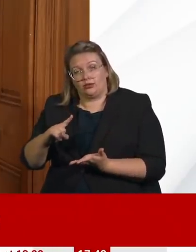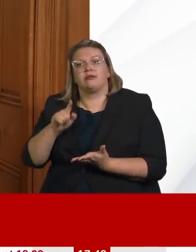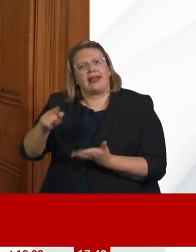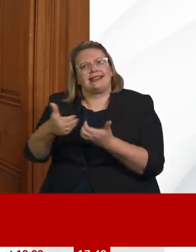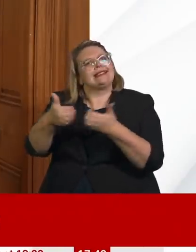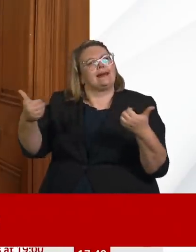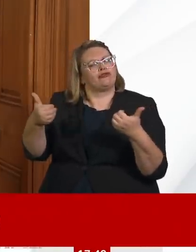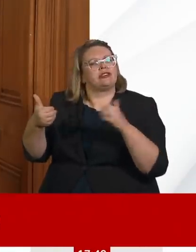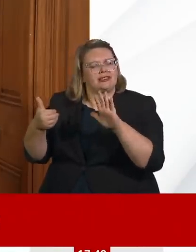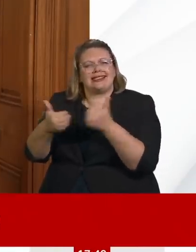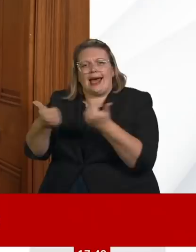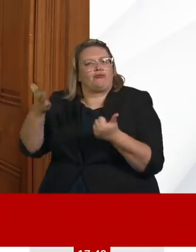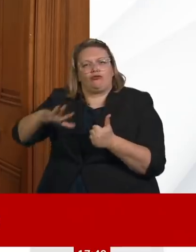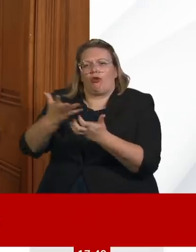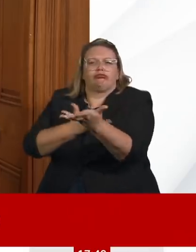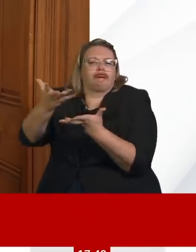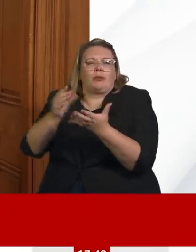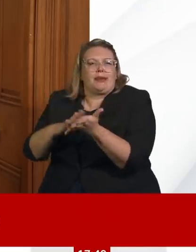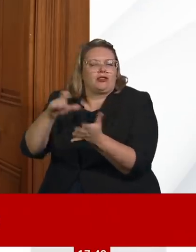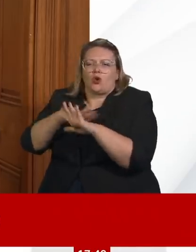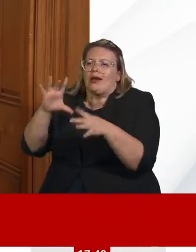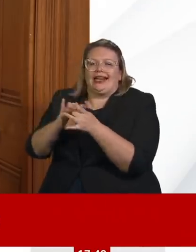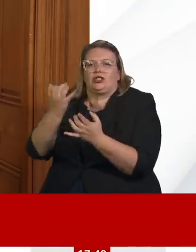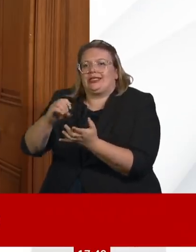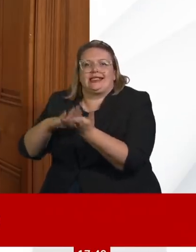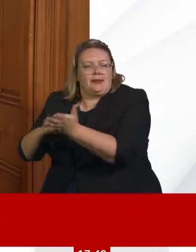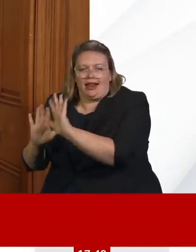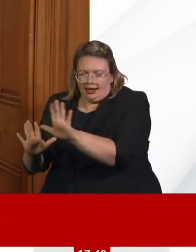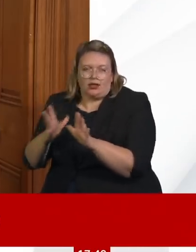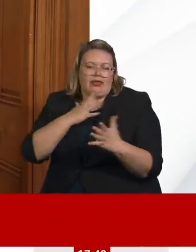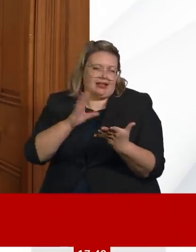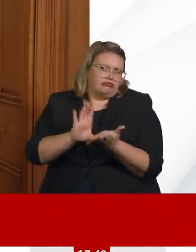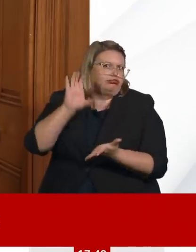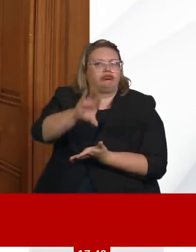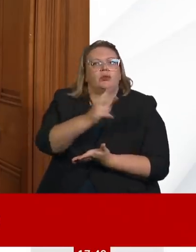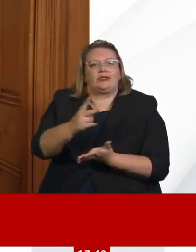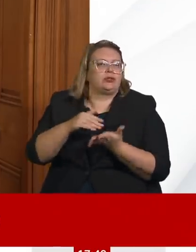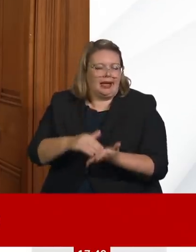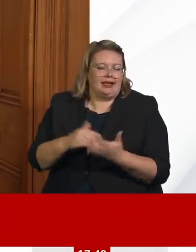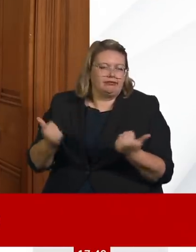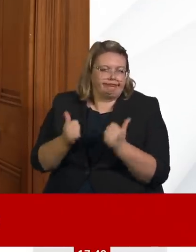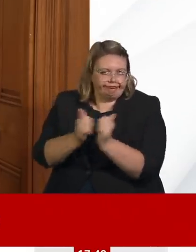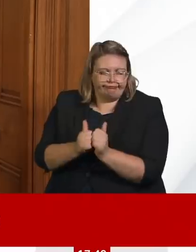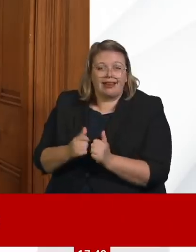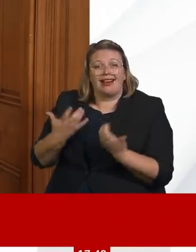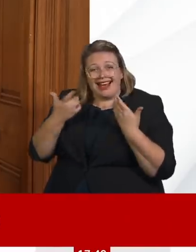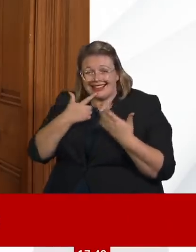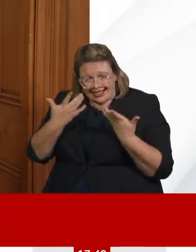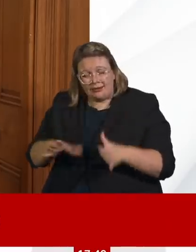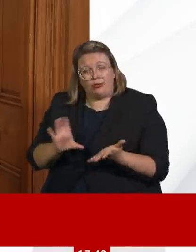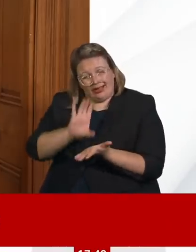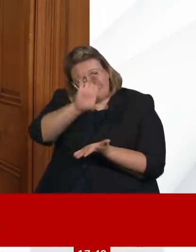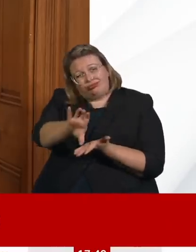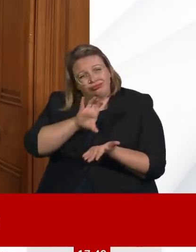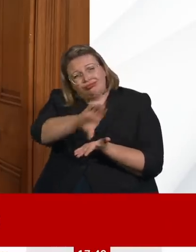Manchester for business support. I've mentioned the figures that the support that's already gone in to support business